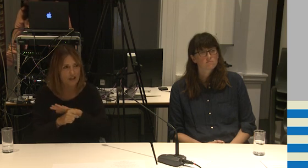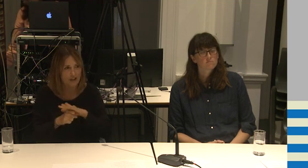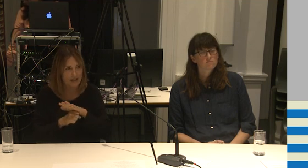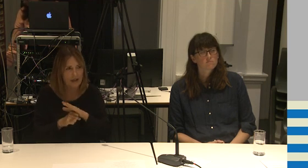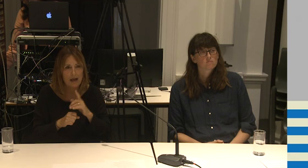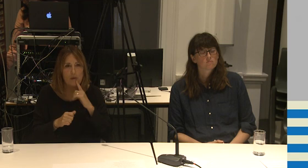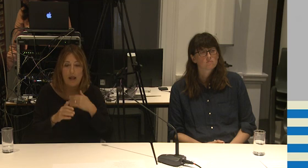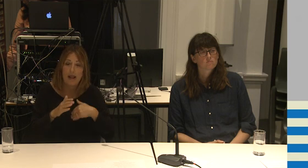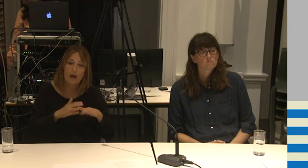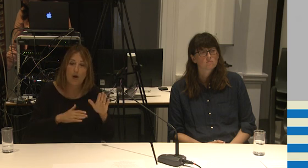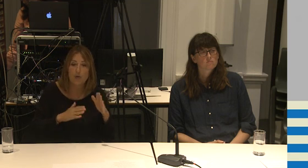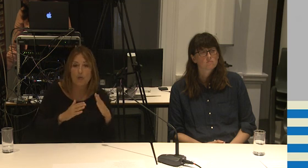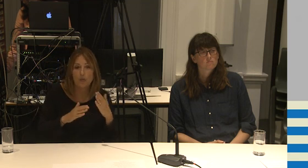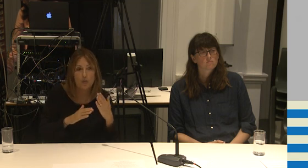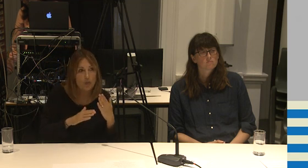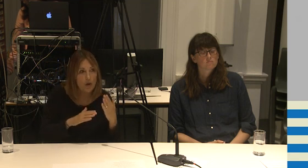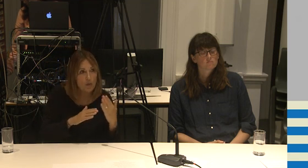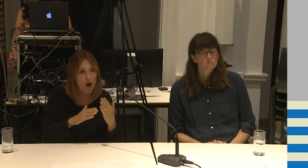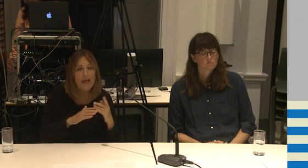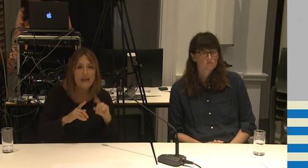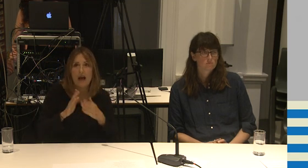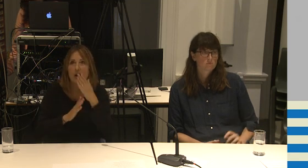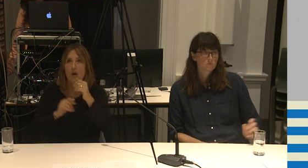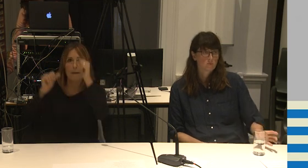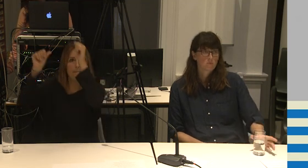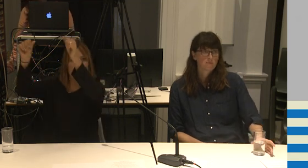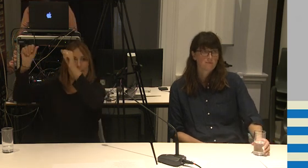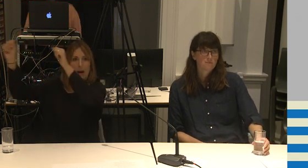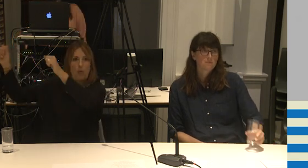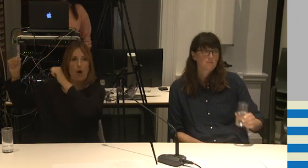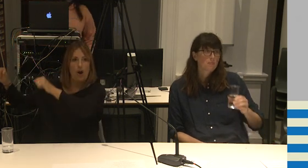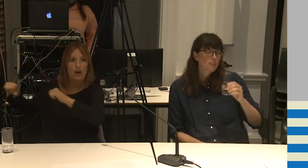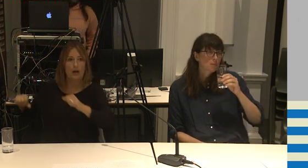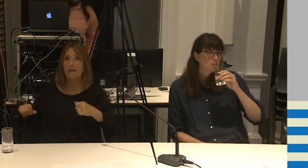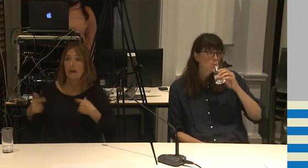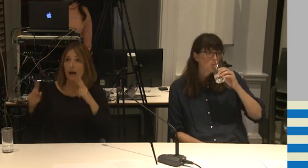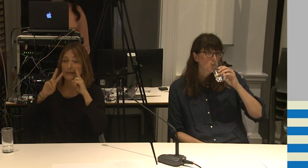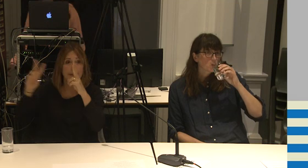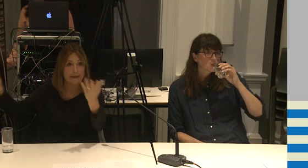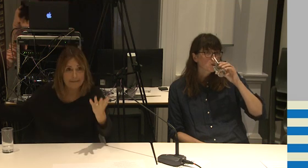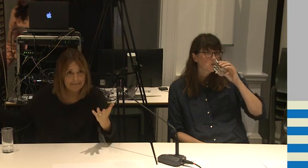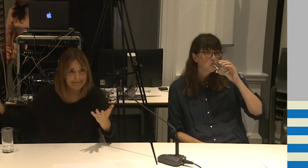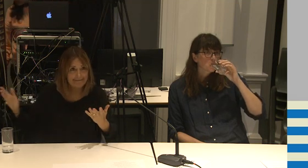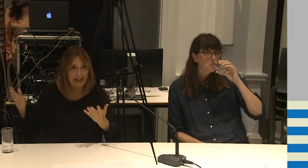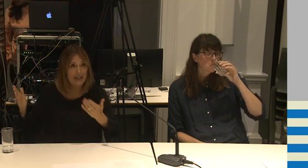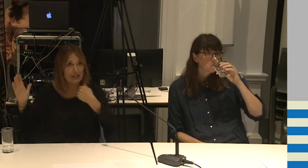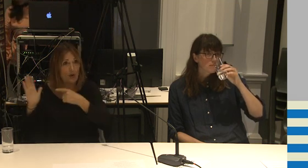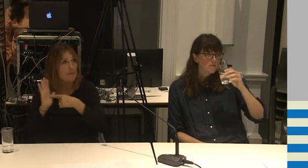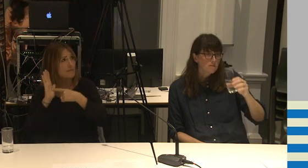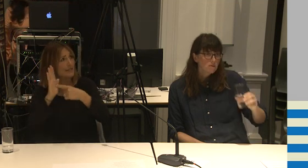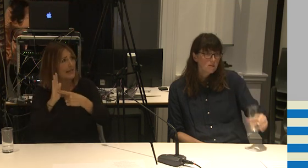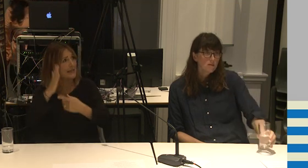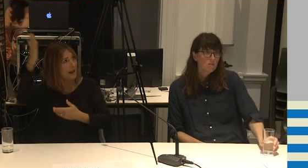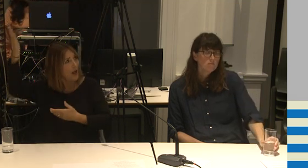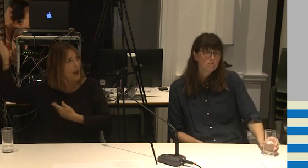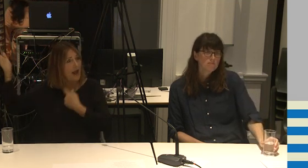and then I go to a crit and I pin all my work up and then I can't see my work. And so I'm presenting a wall